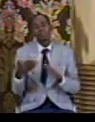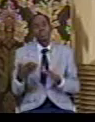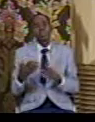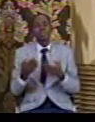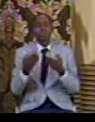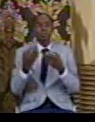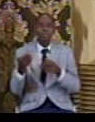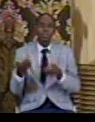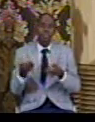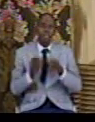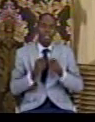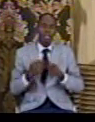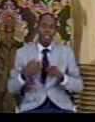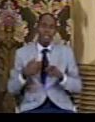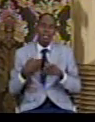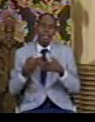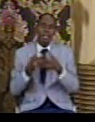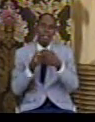died. Draw me